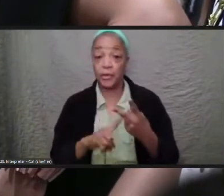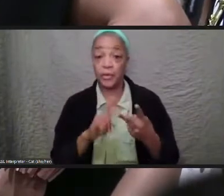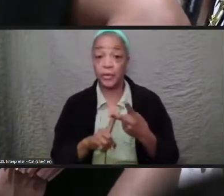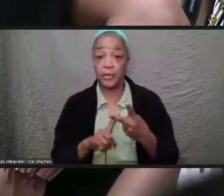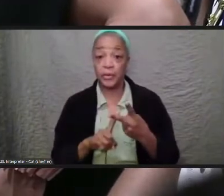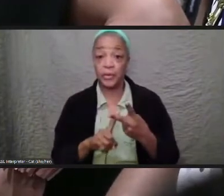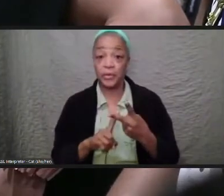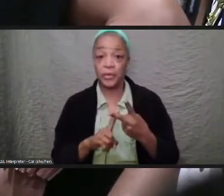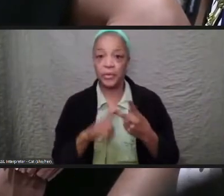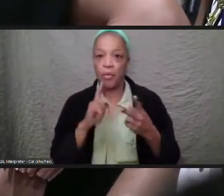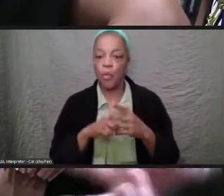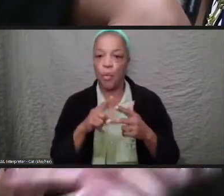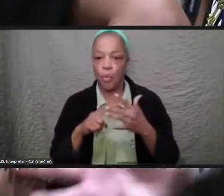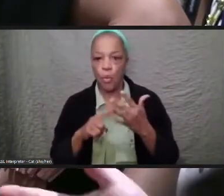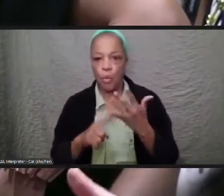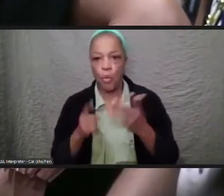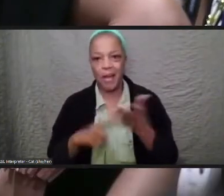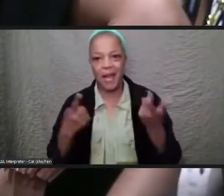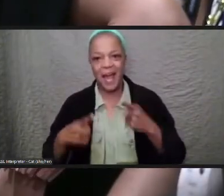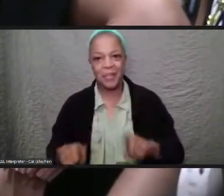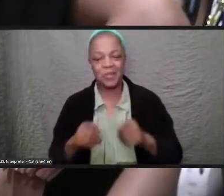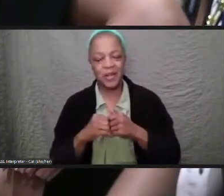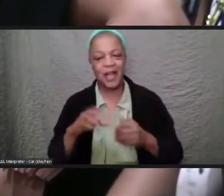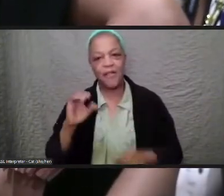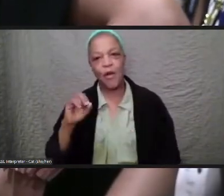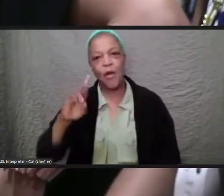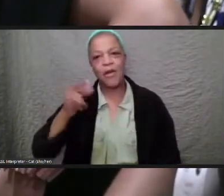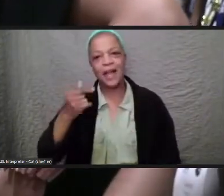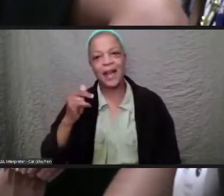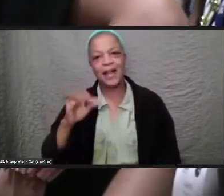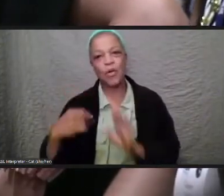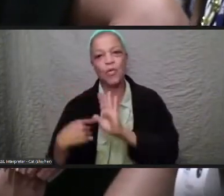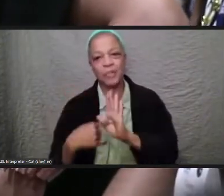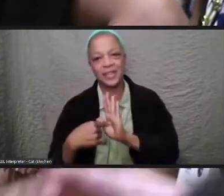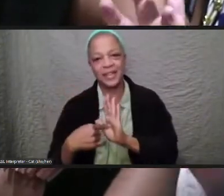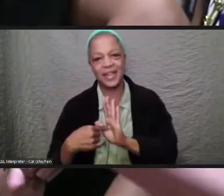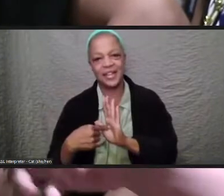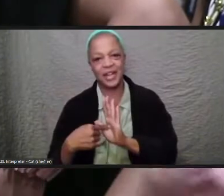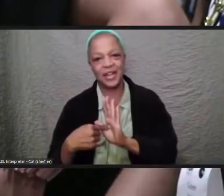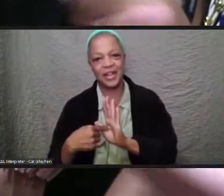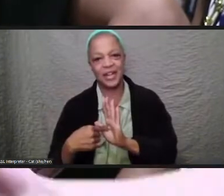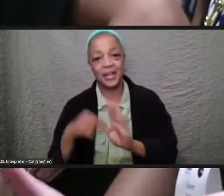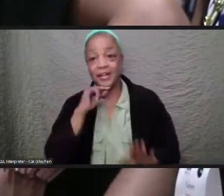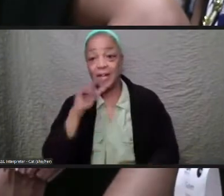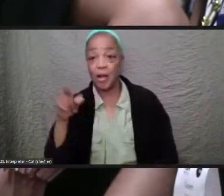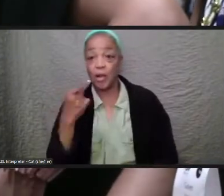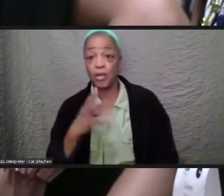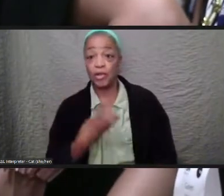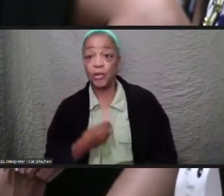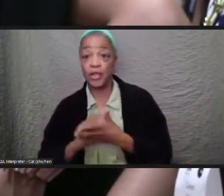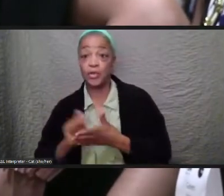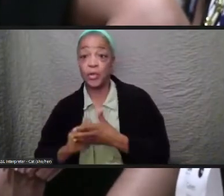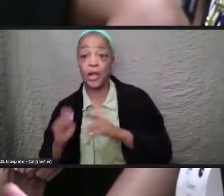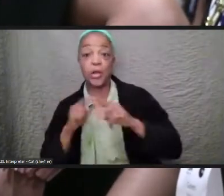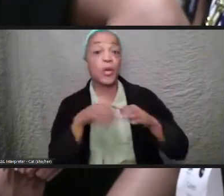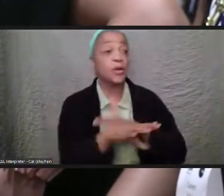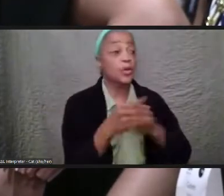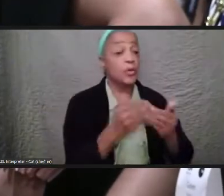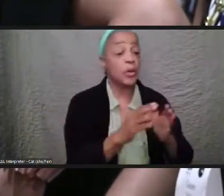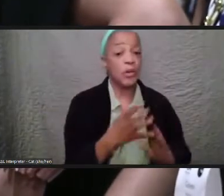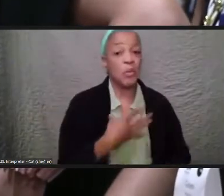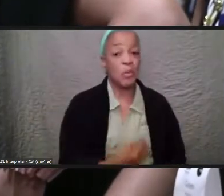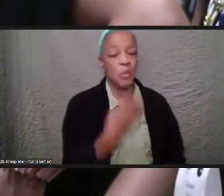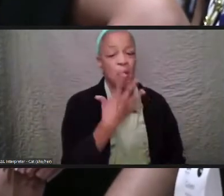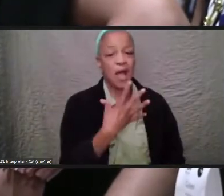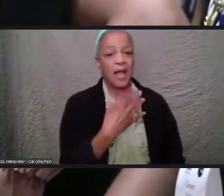And what happens when you have that organic representation happening, you know, and not just having a trans writer go into a room with